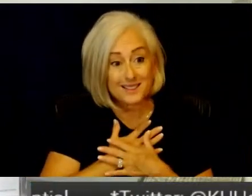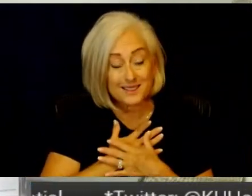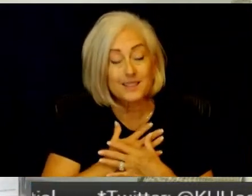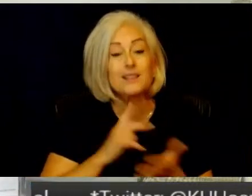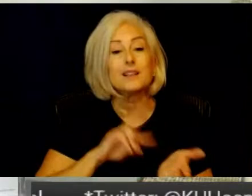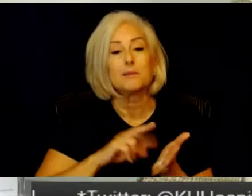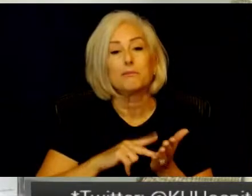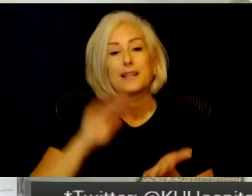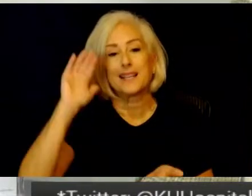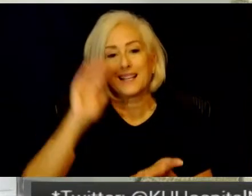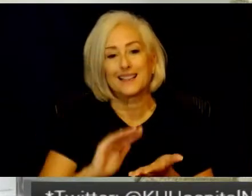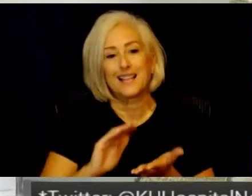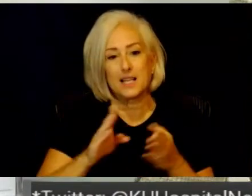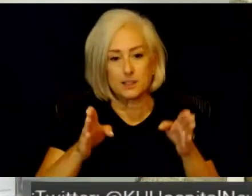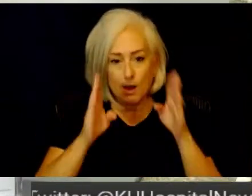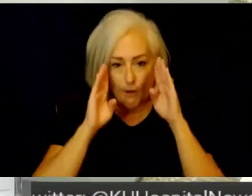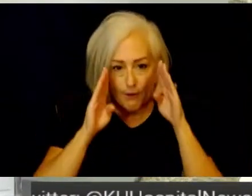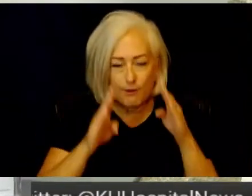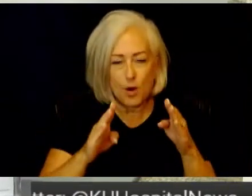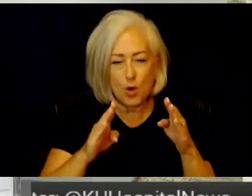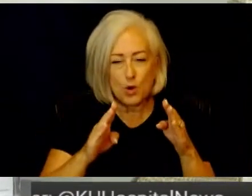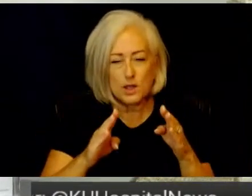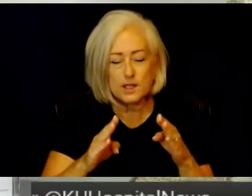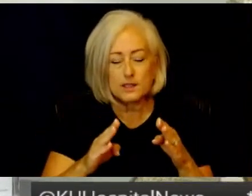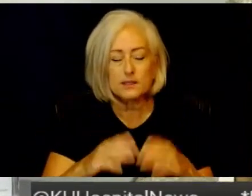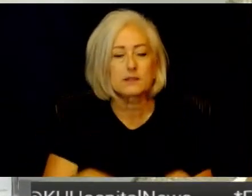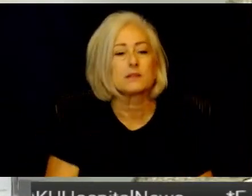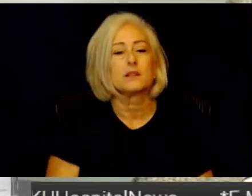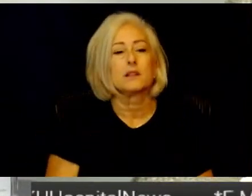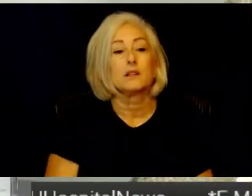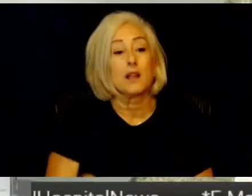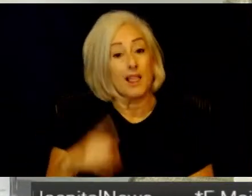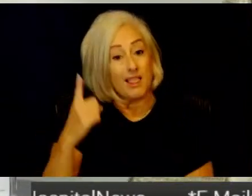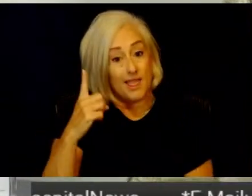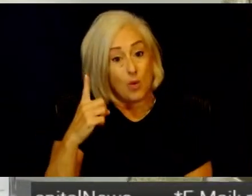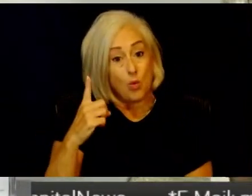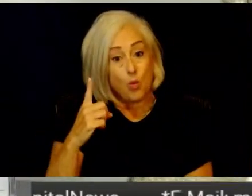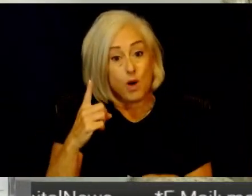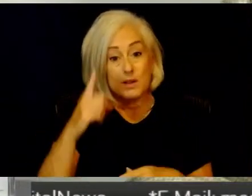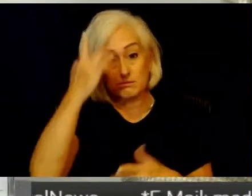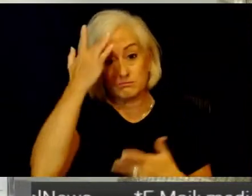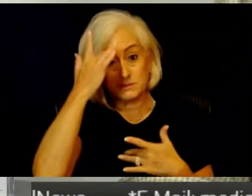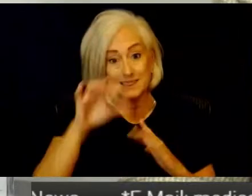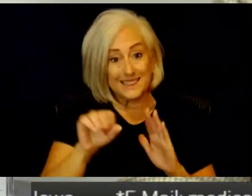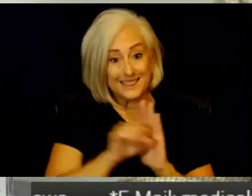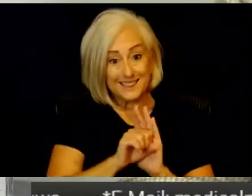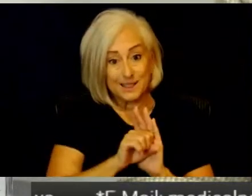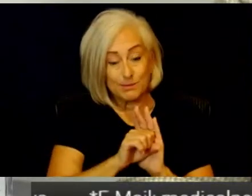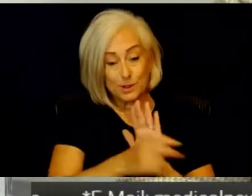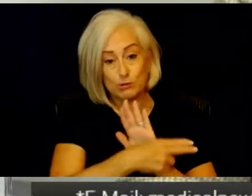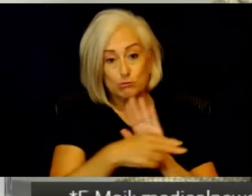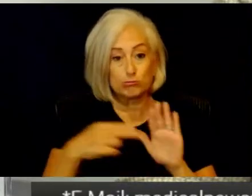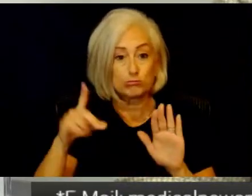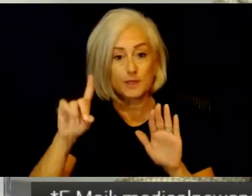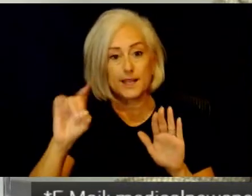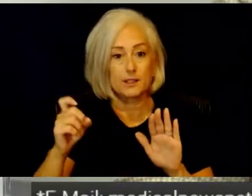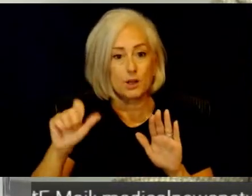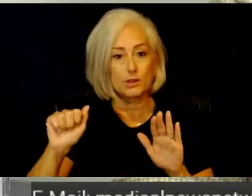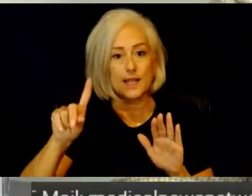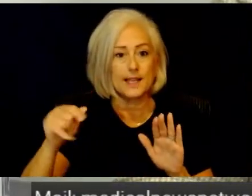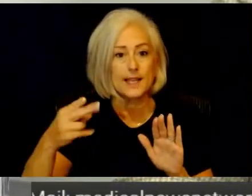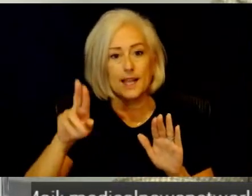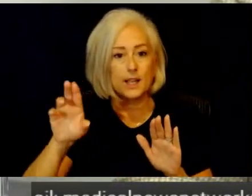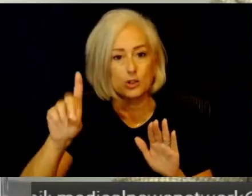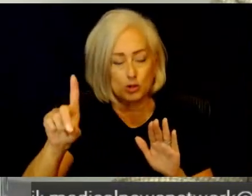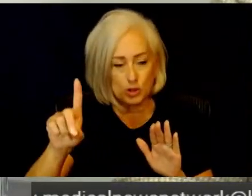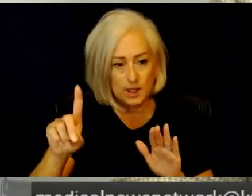focus can be one of the symptoms how ADHD is diagnosed in kids. So even in adolescents, even in younger